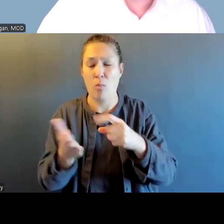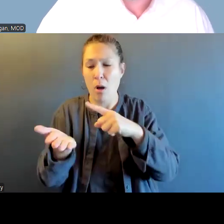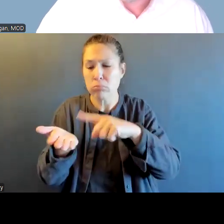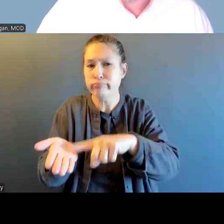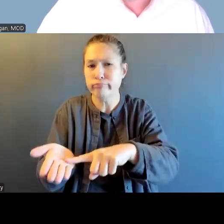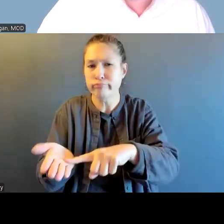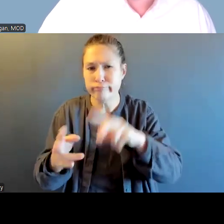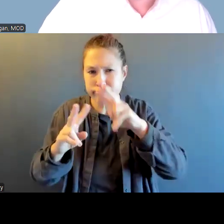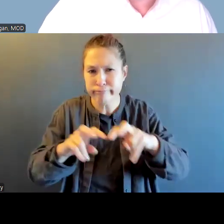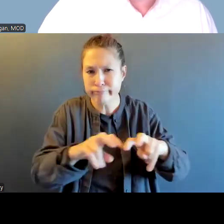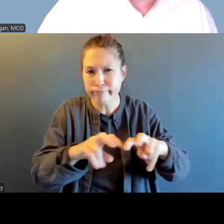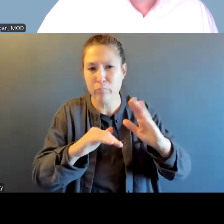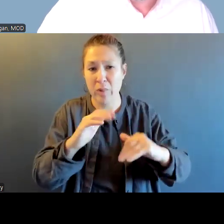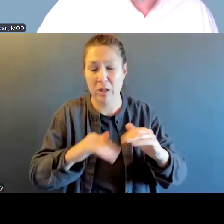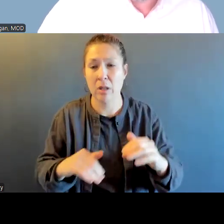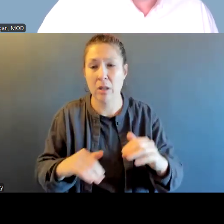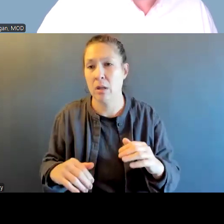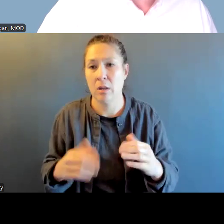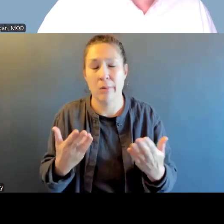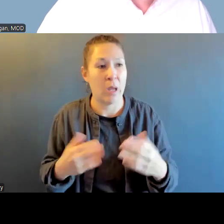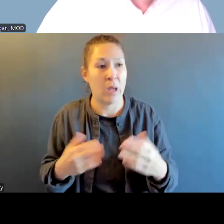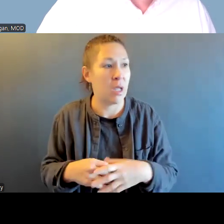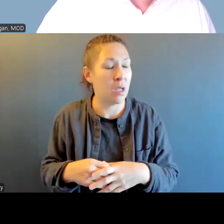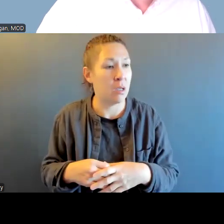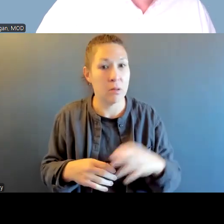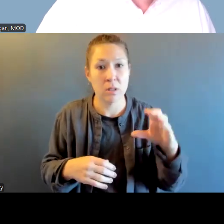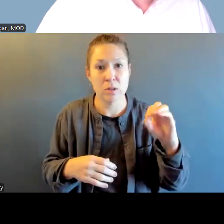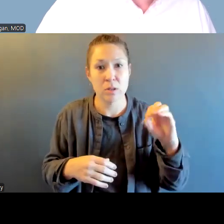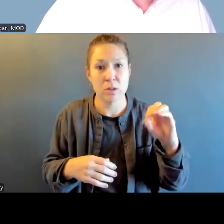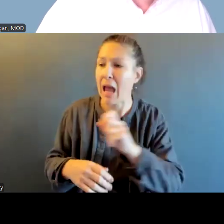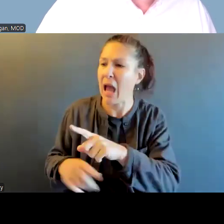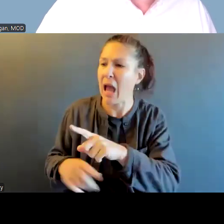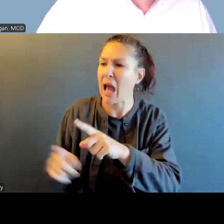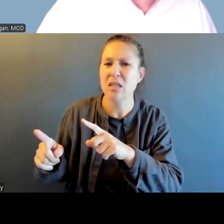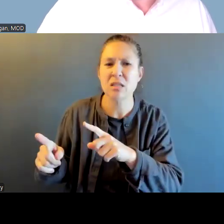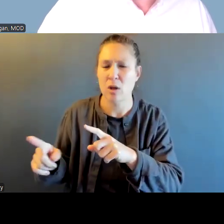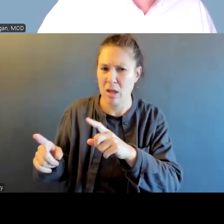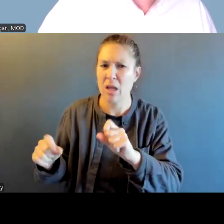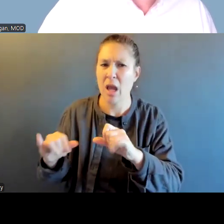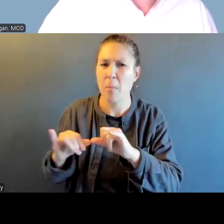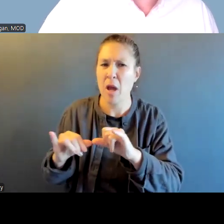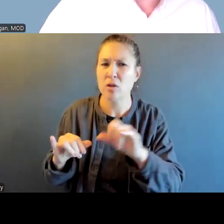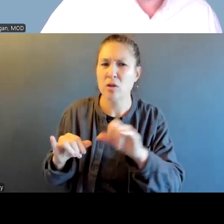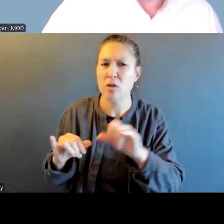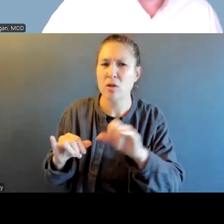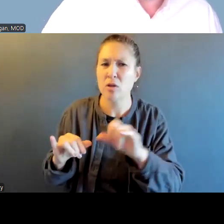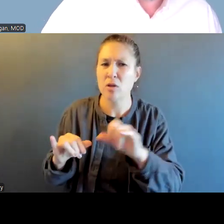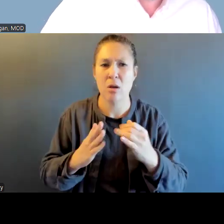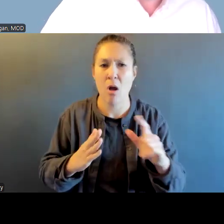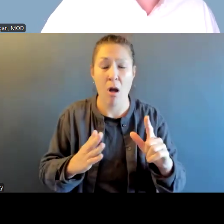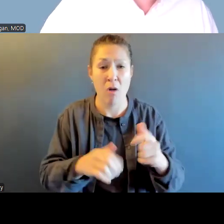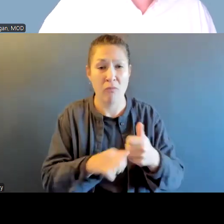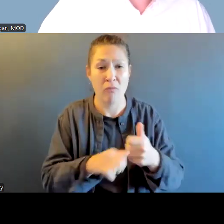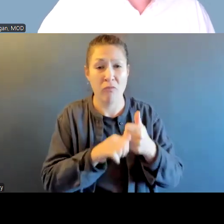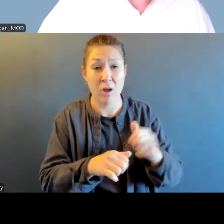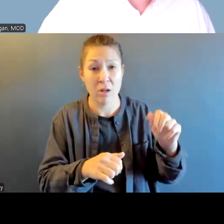asked about, hey, can you measure the bathrooms in City Hall to ensure that they're compliant with the ADA? This